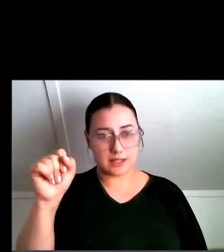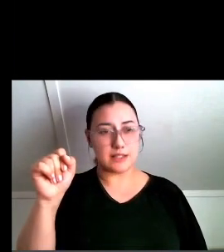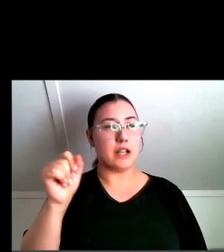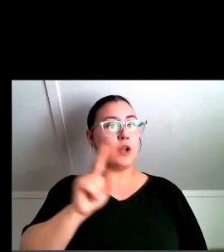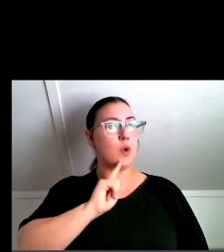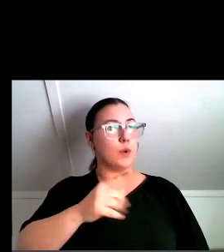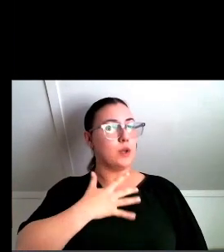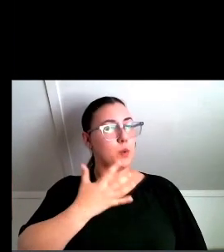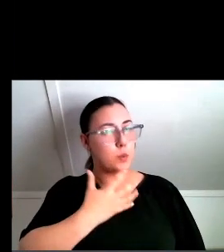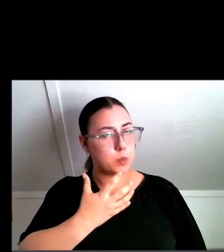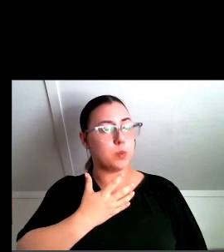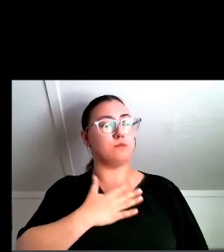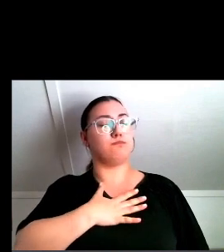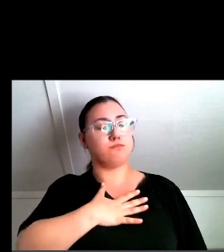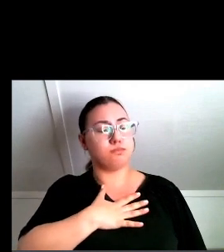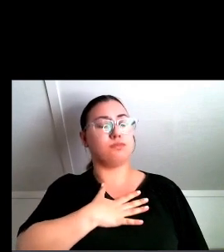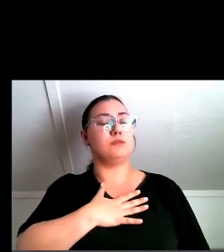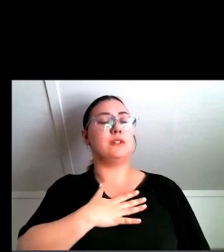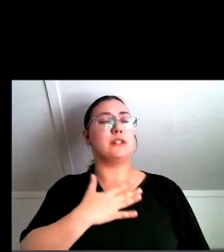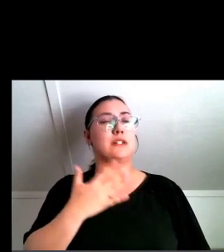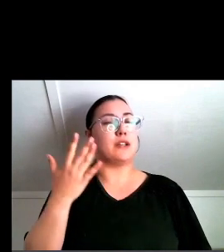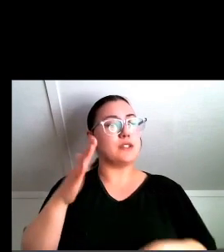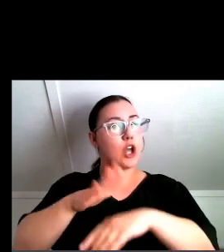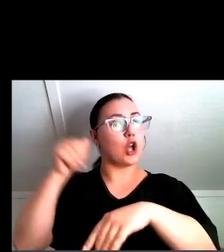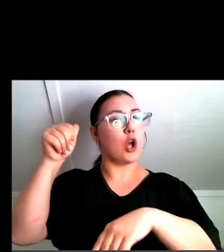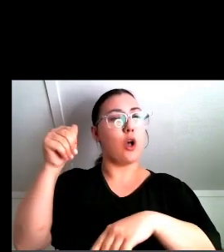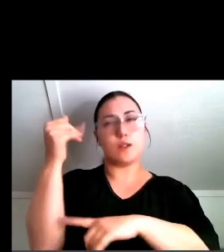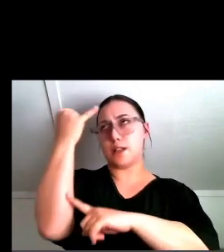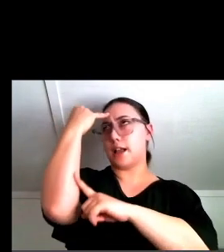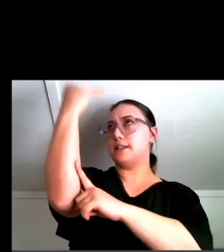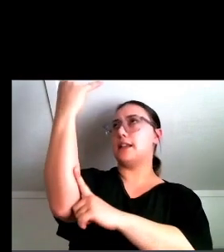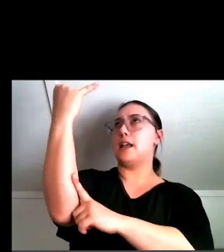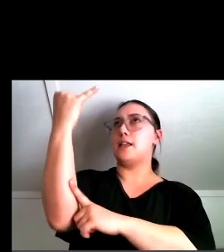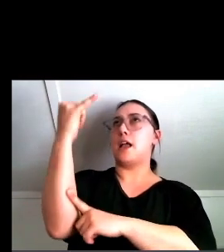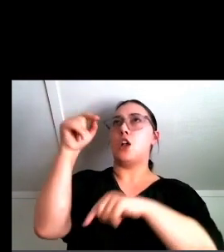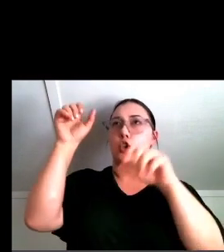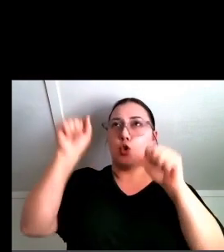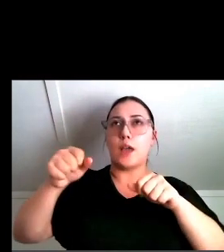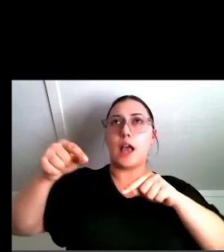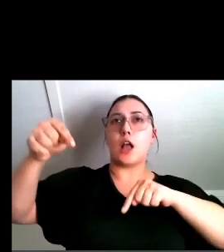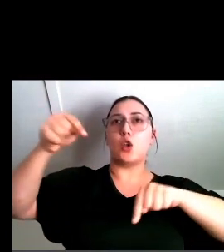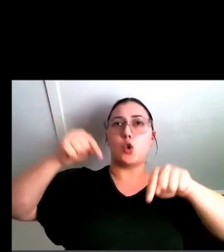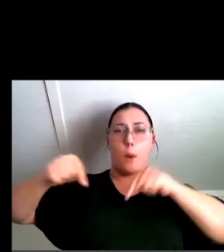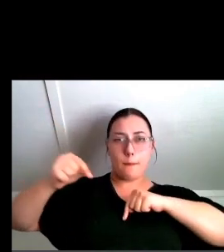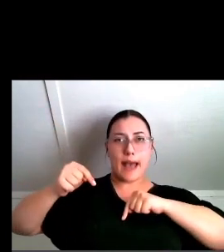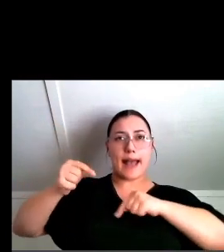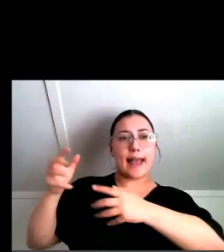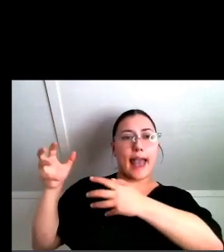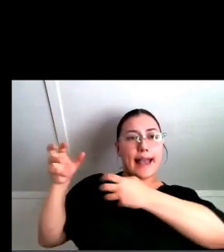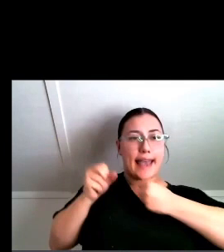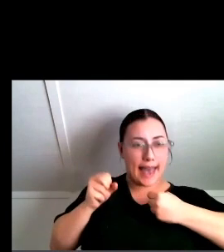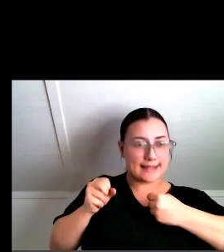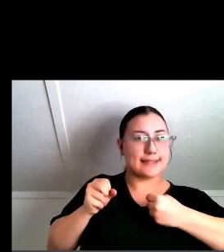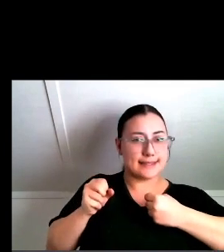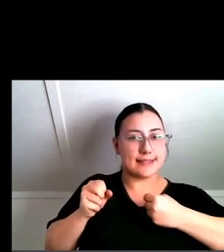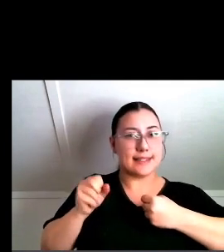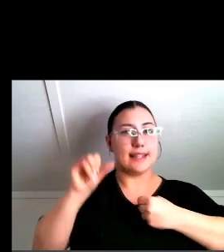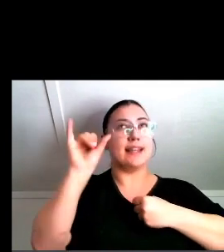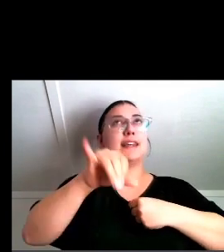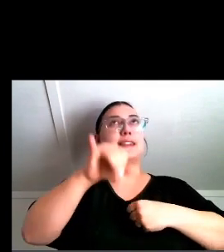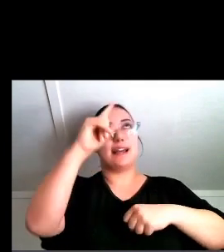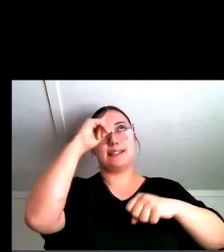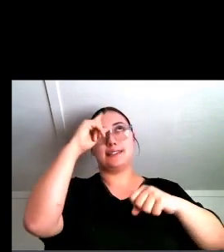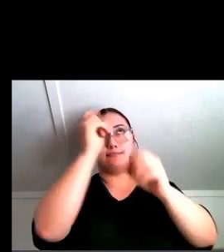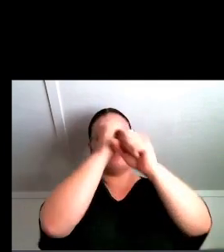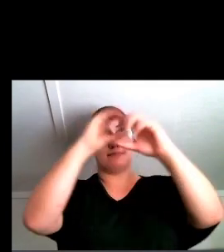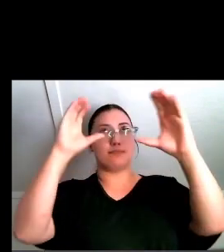idea that you can go back and to get, right? Go back and get. This is the image that we associate with,